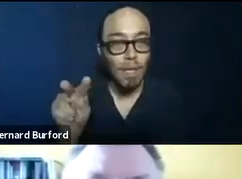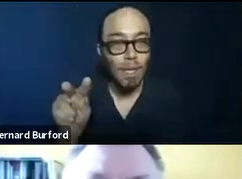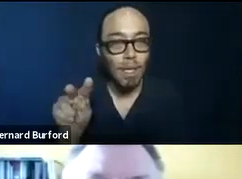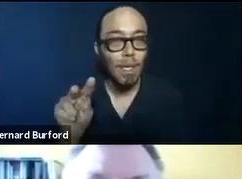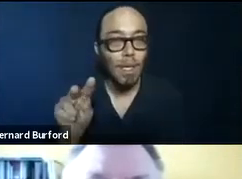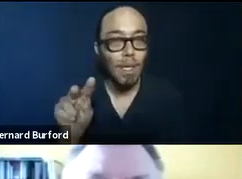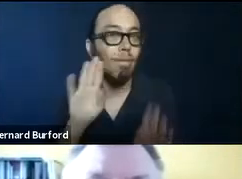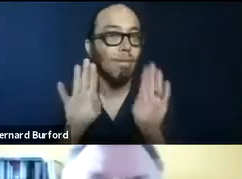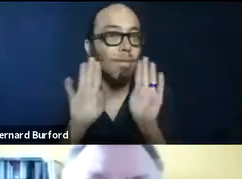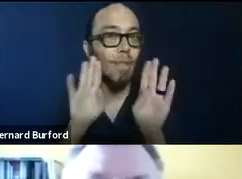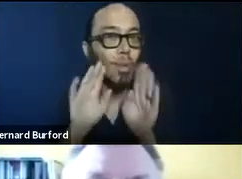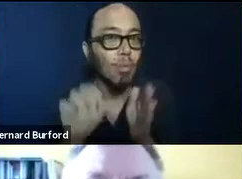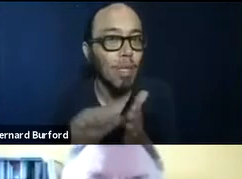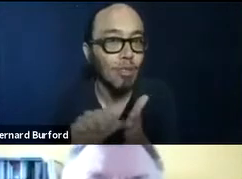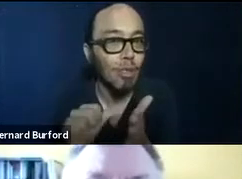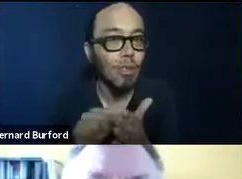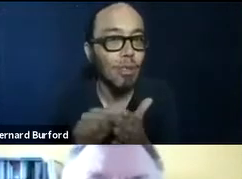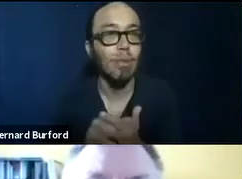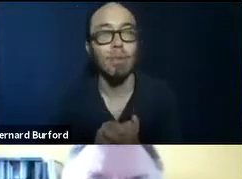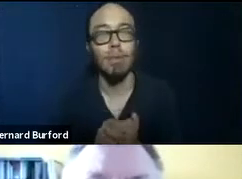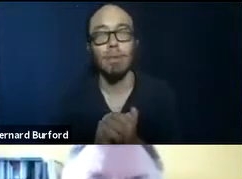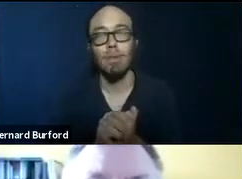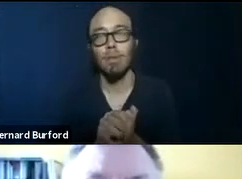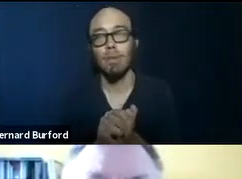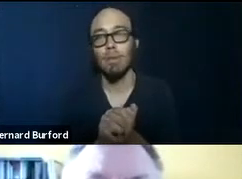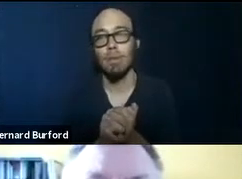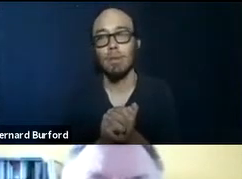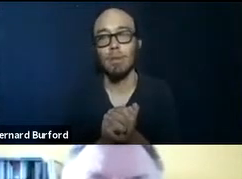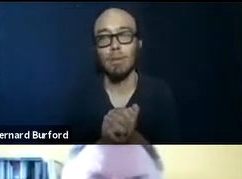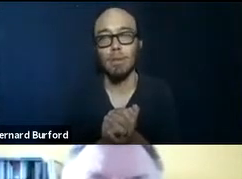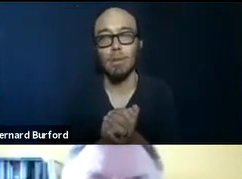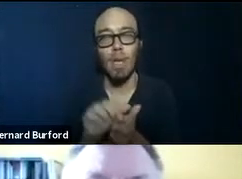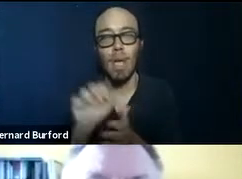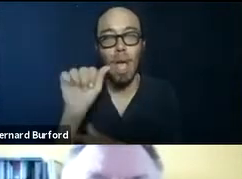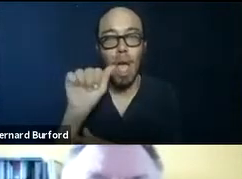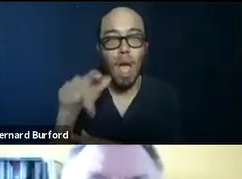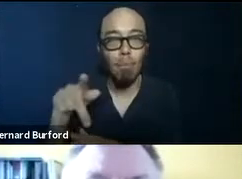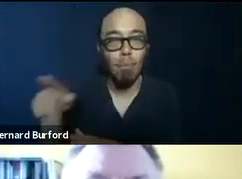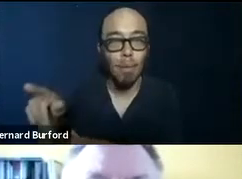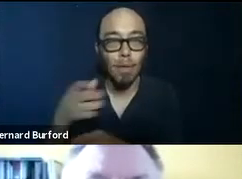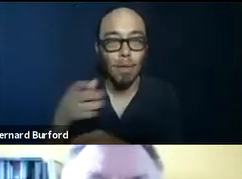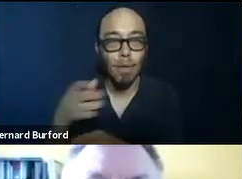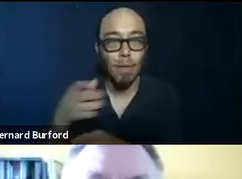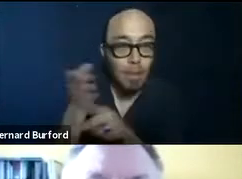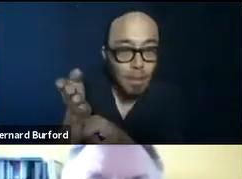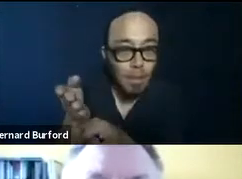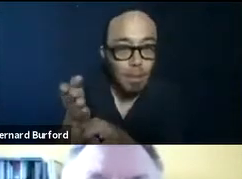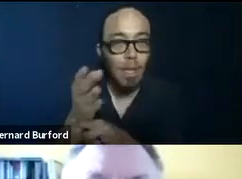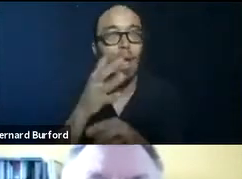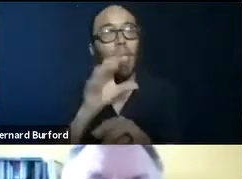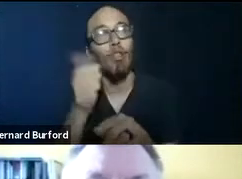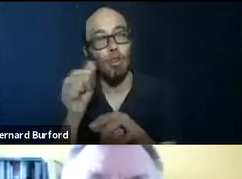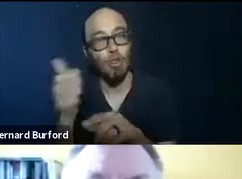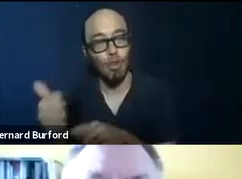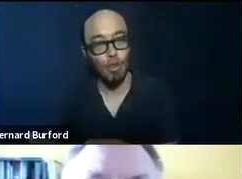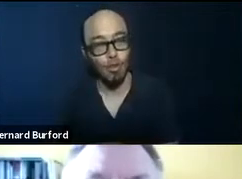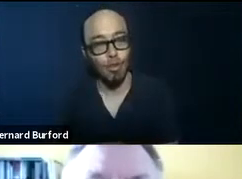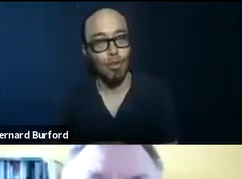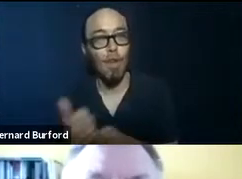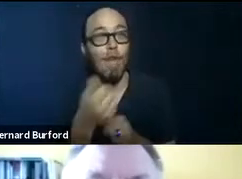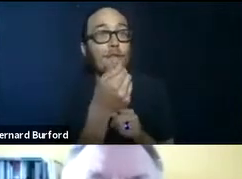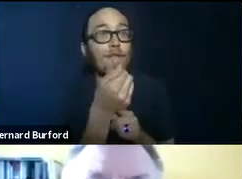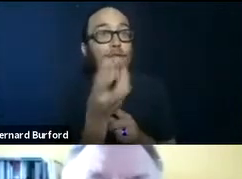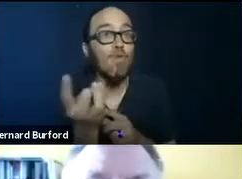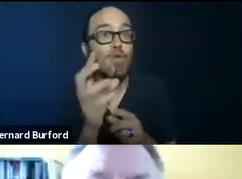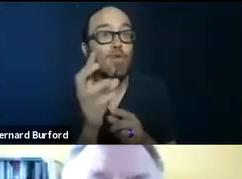pages, dedicated applications, and more. We just a couple of days ago, on